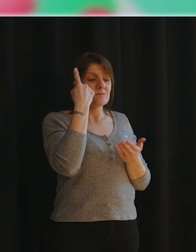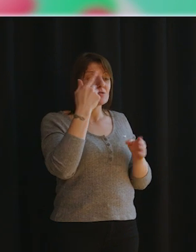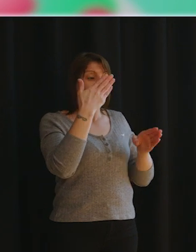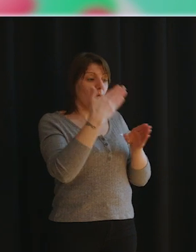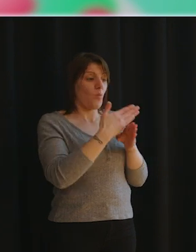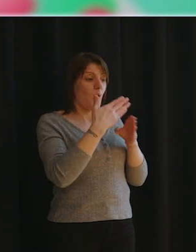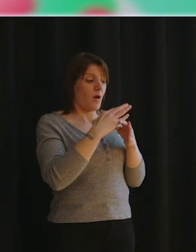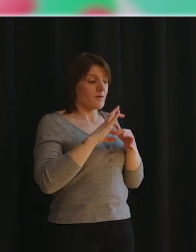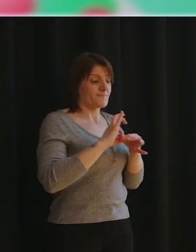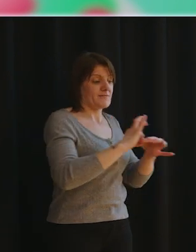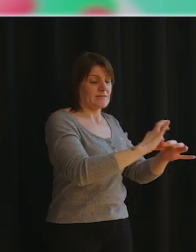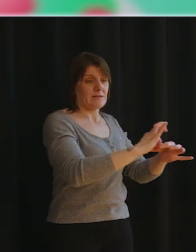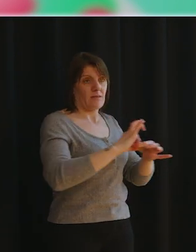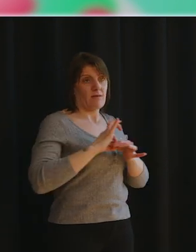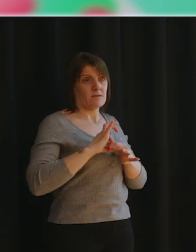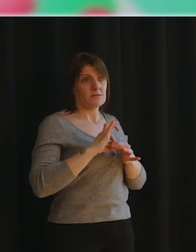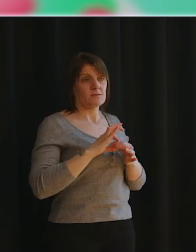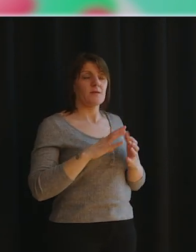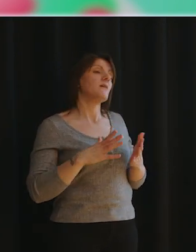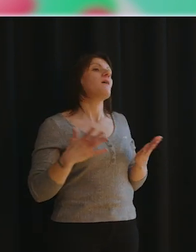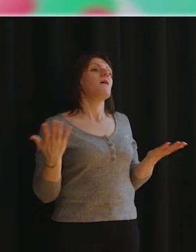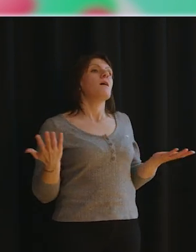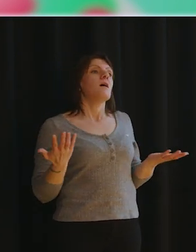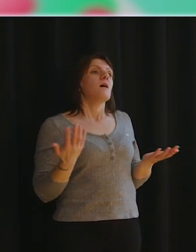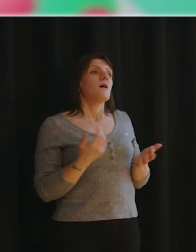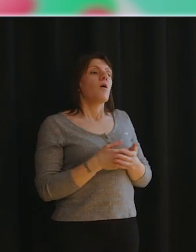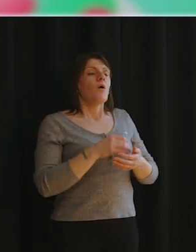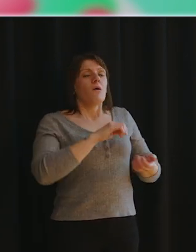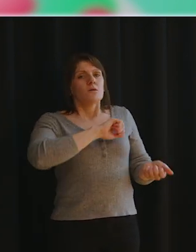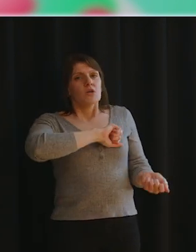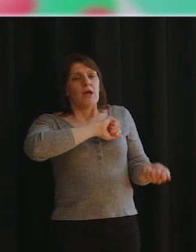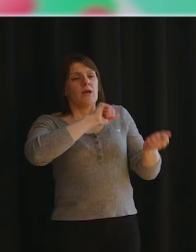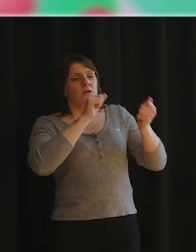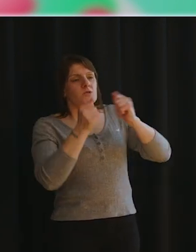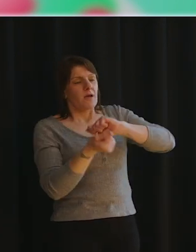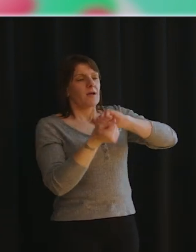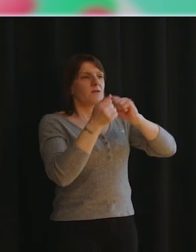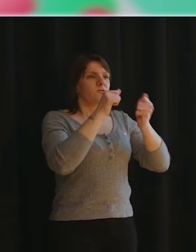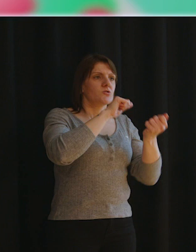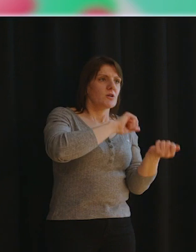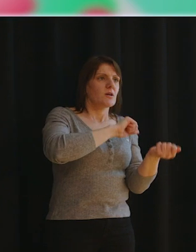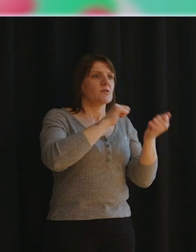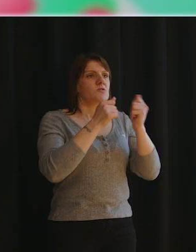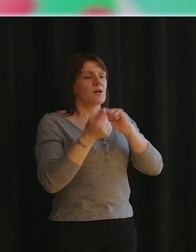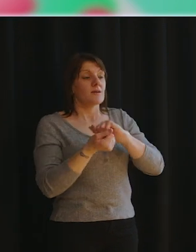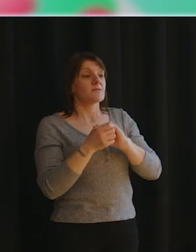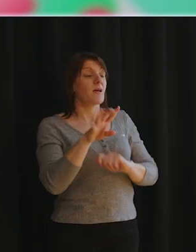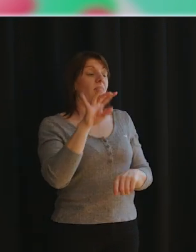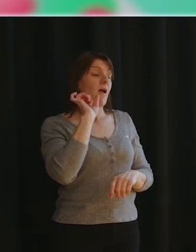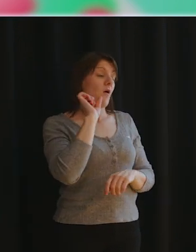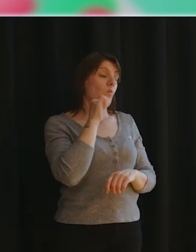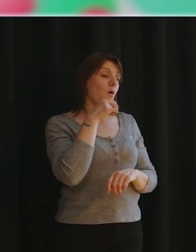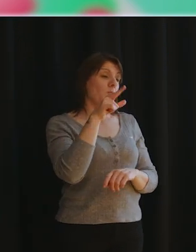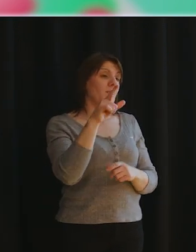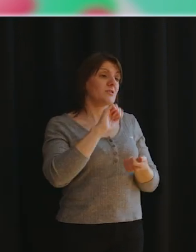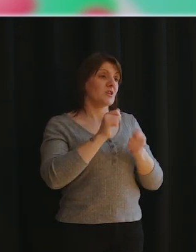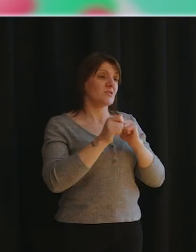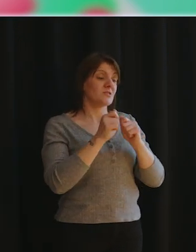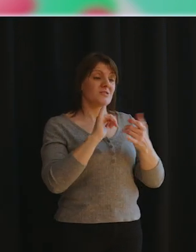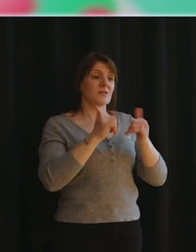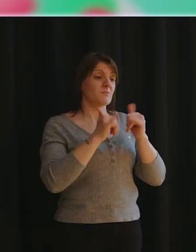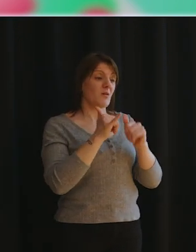them. And the chopping and changing, and when there are changes, because sometimes it doesn't